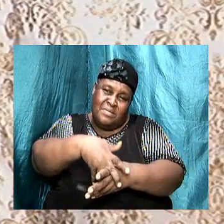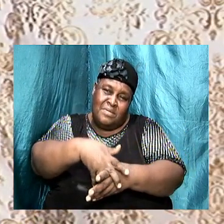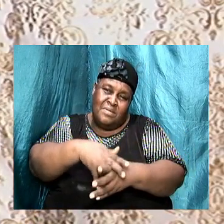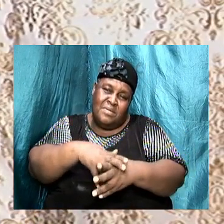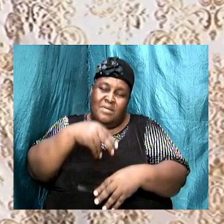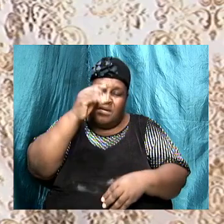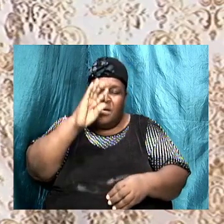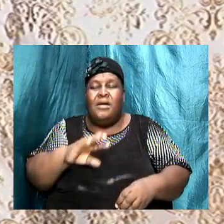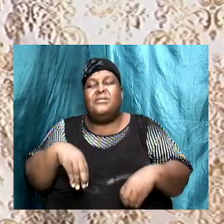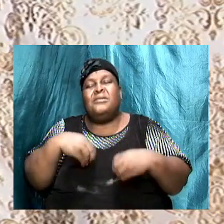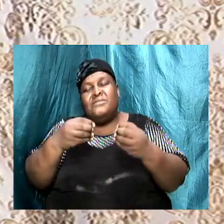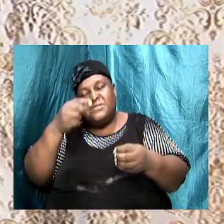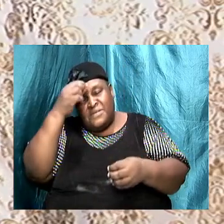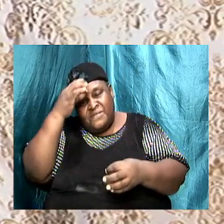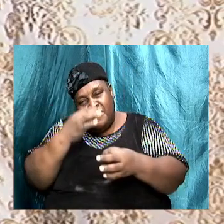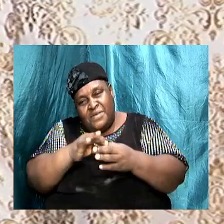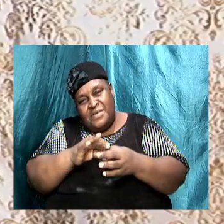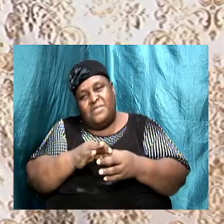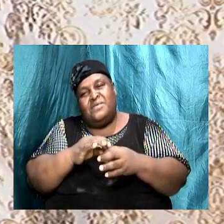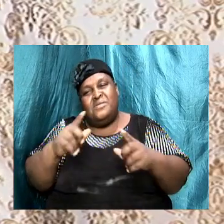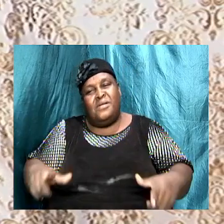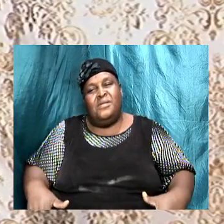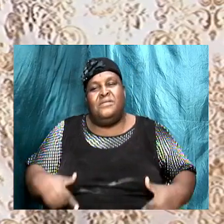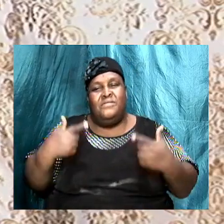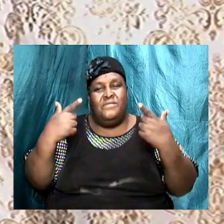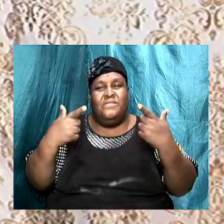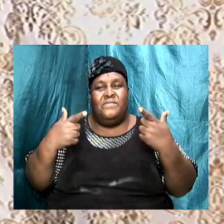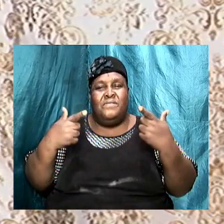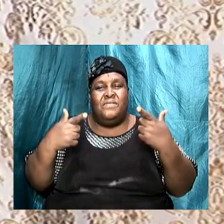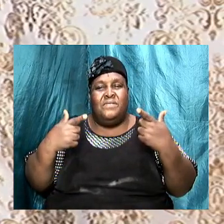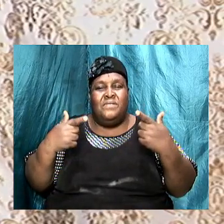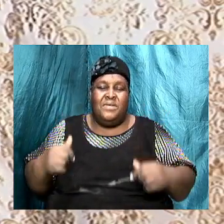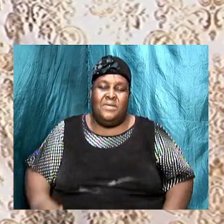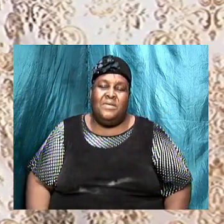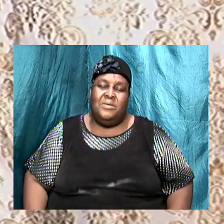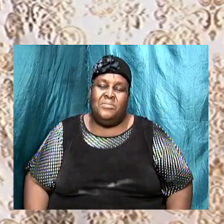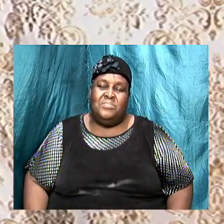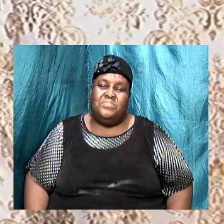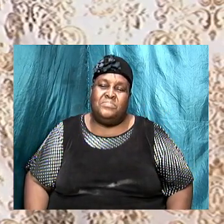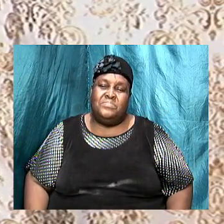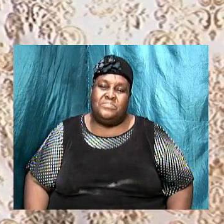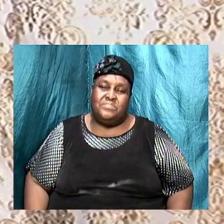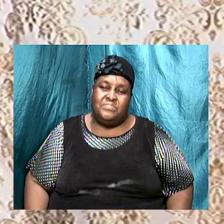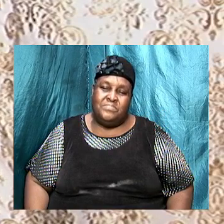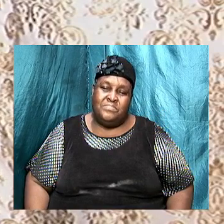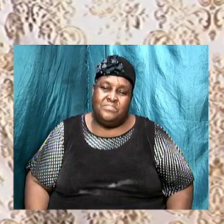the faith to access that salvation.